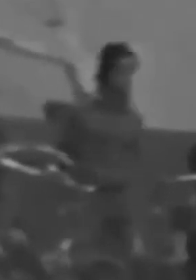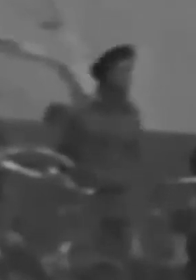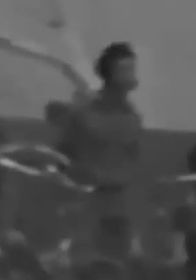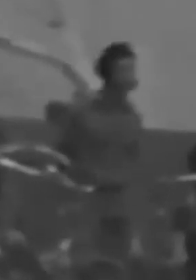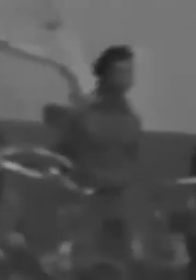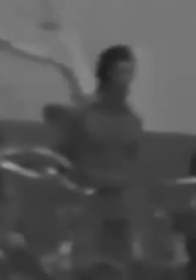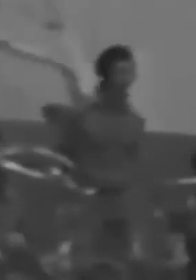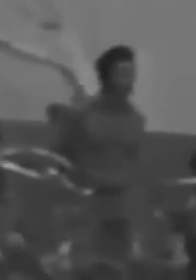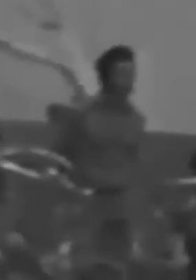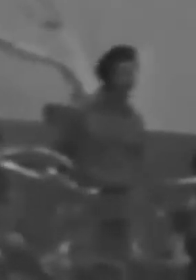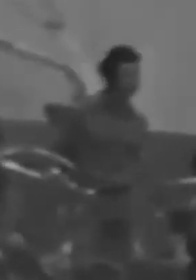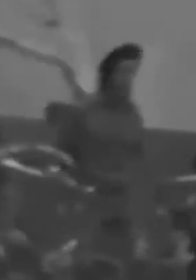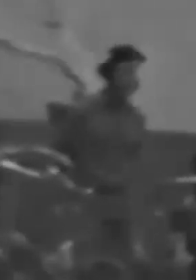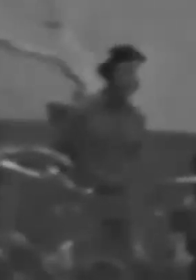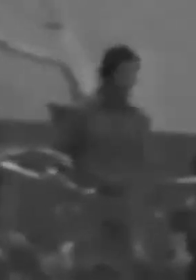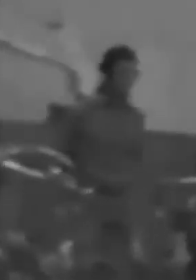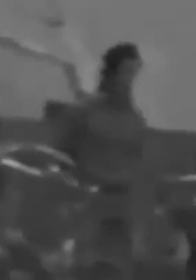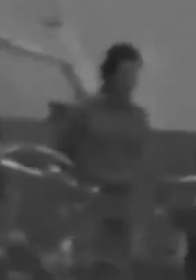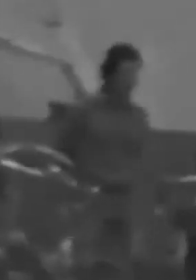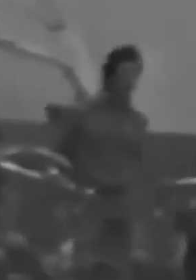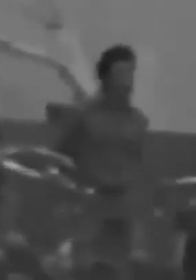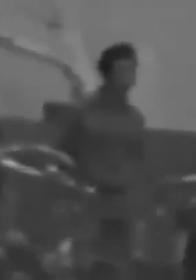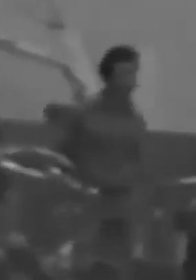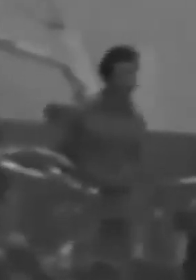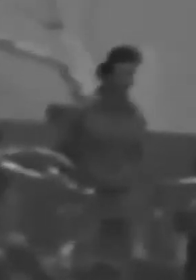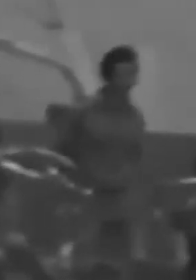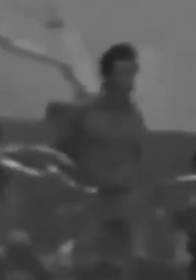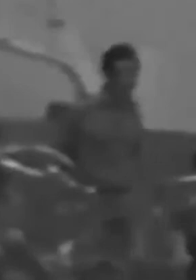But let's look at what the real facts are.